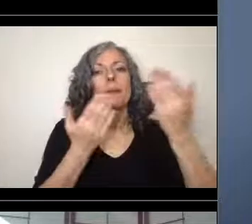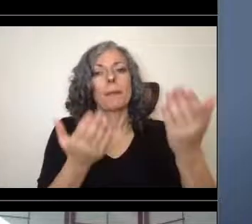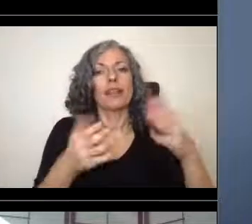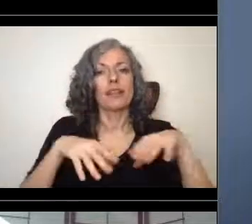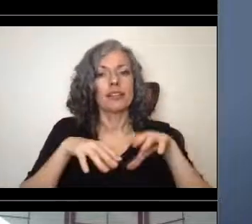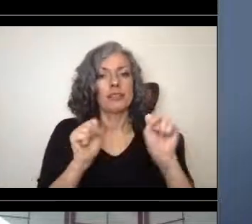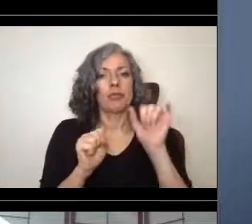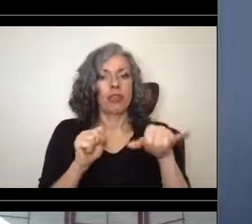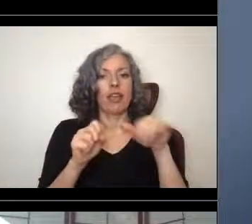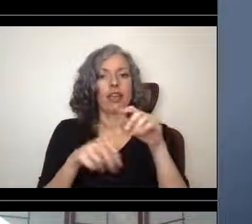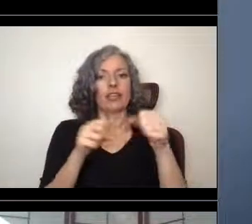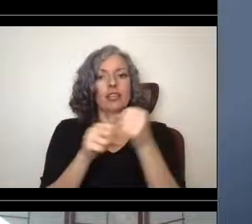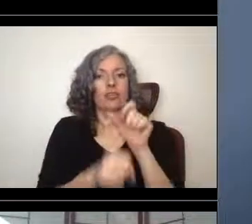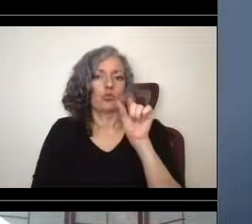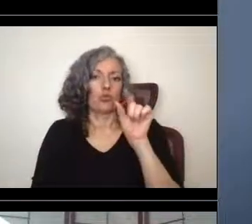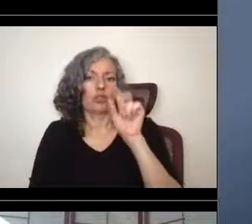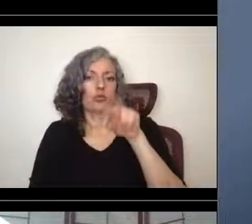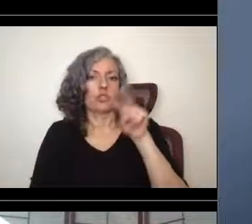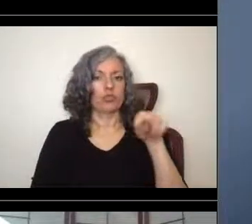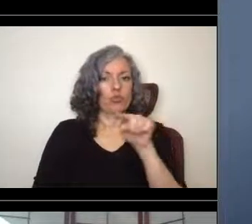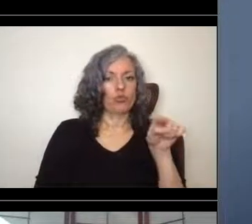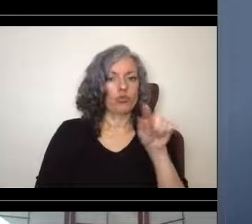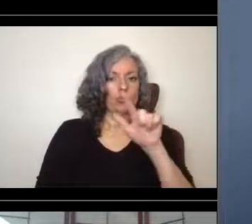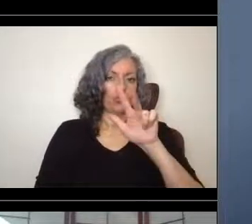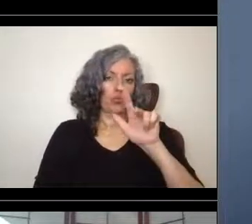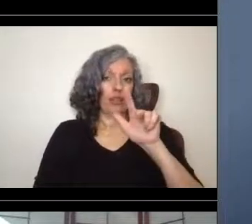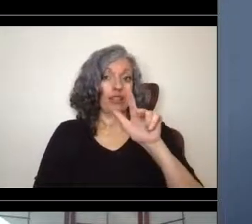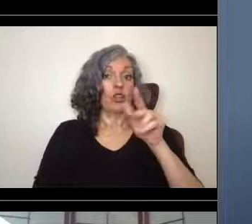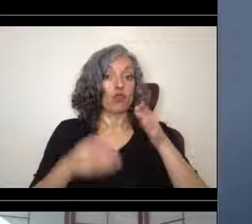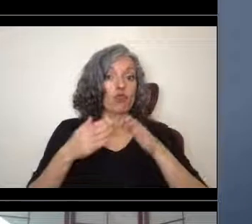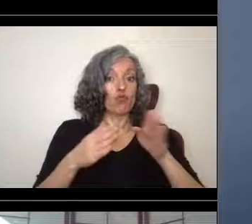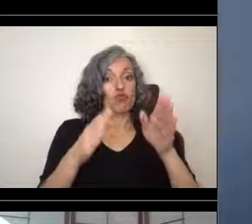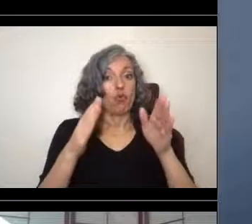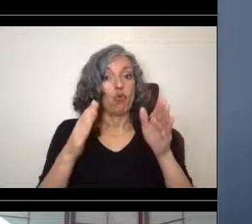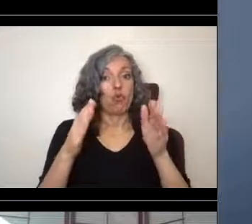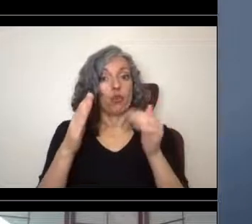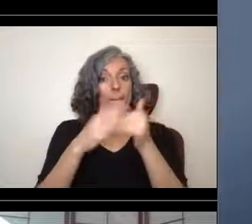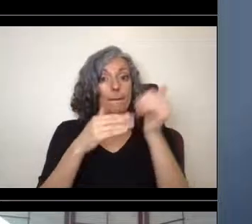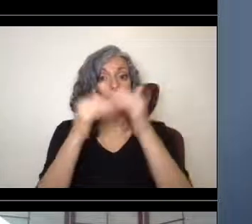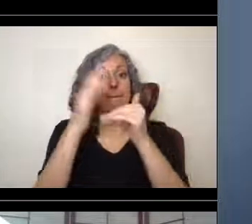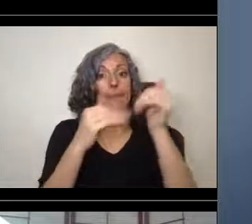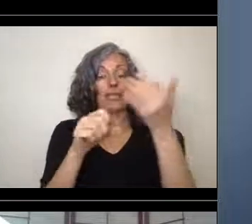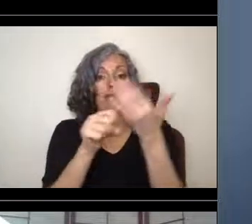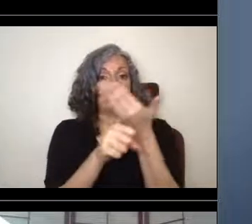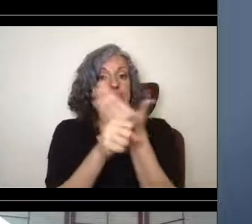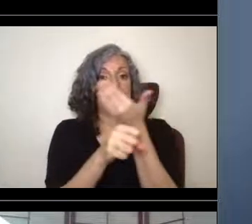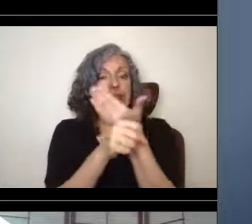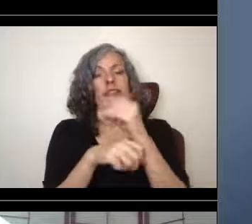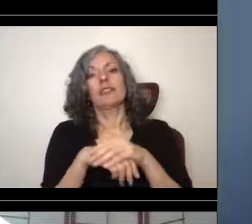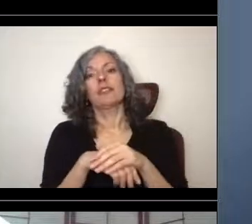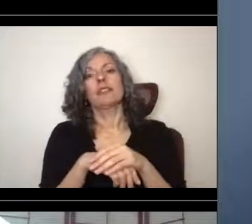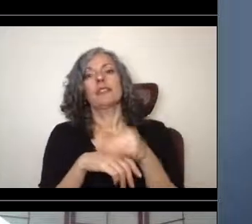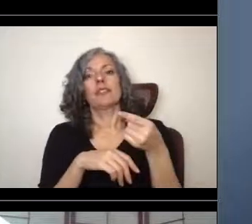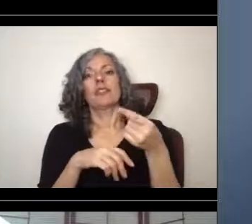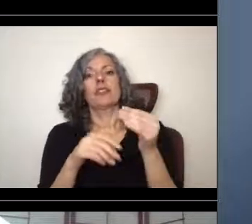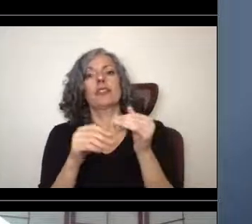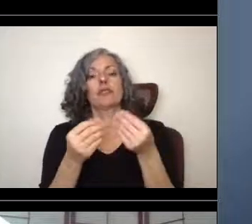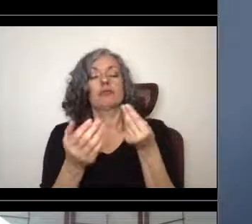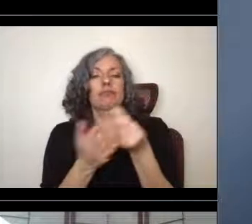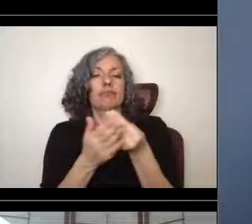year 2022-23 road maintenance and rehabilitation account, local streets and roads funding subsequent report